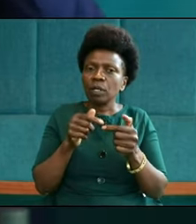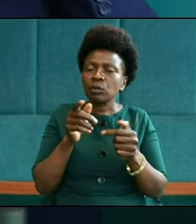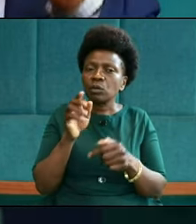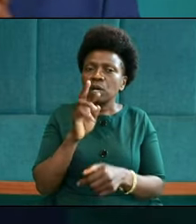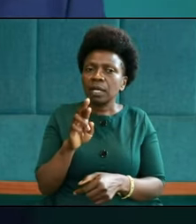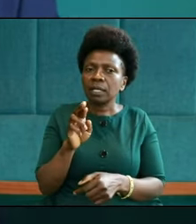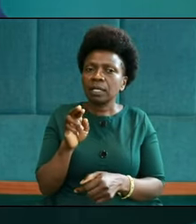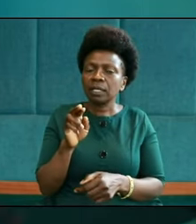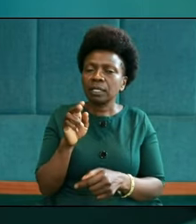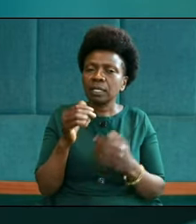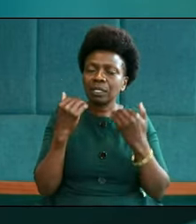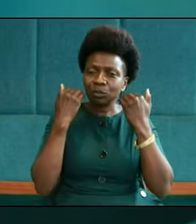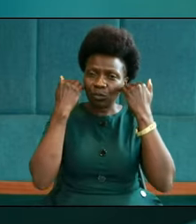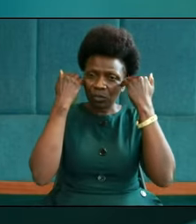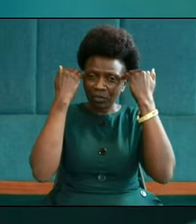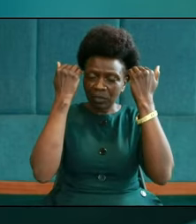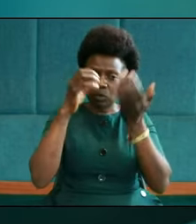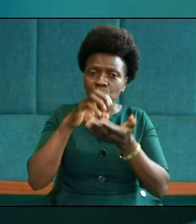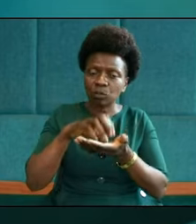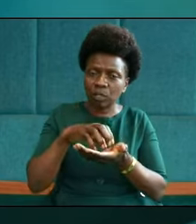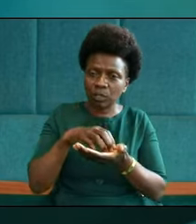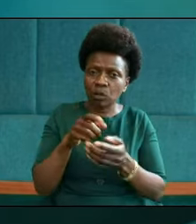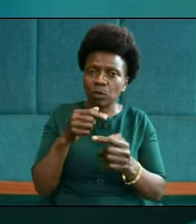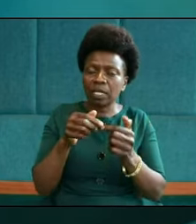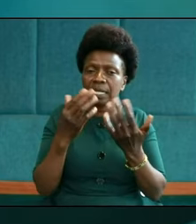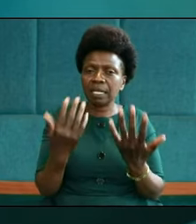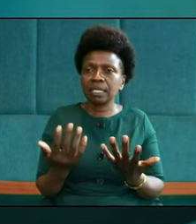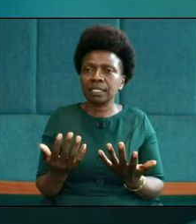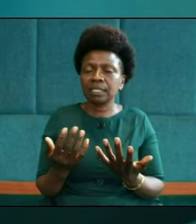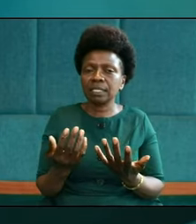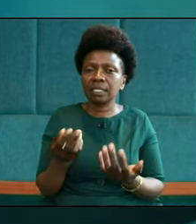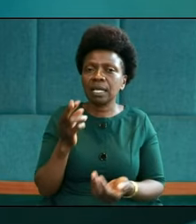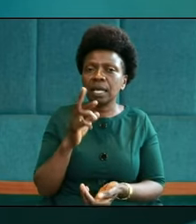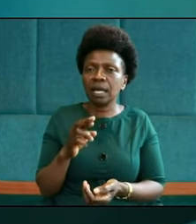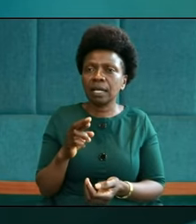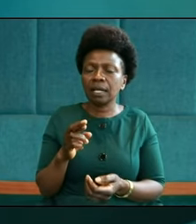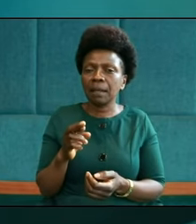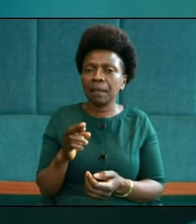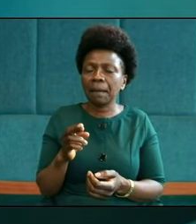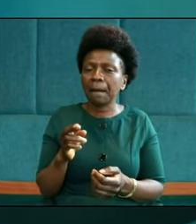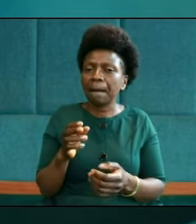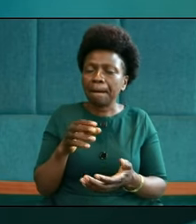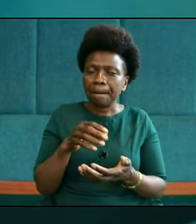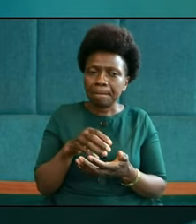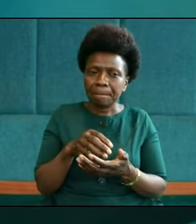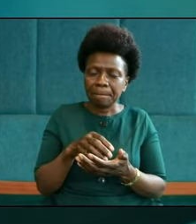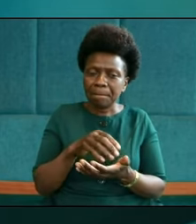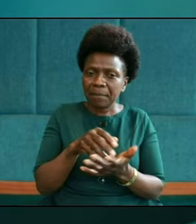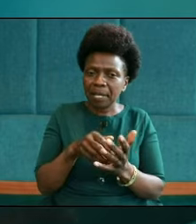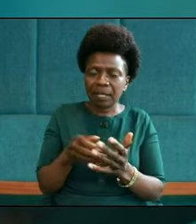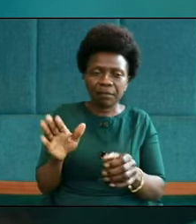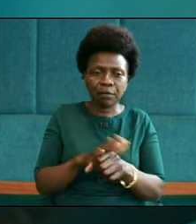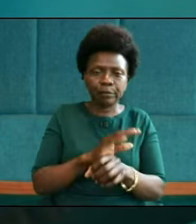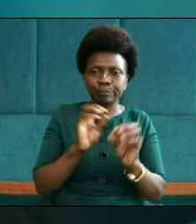are in a stressful situation, when things are not making sense, there